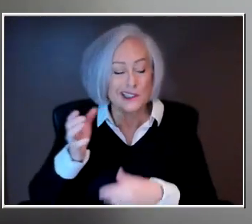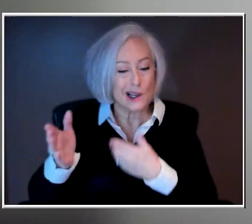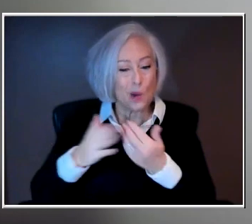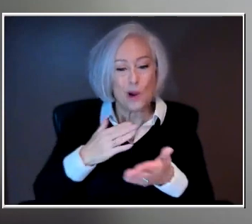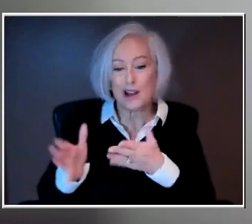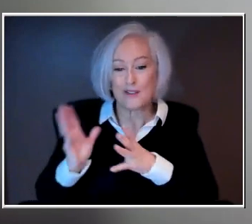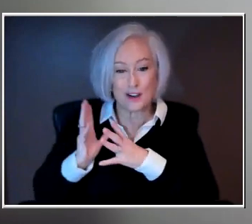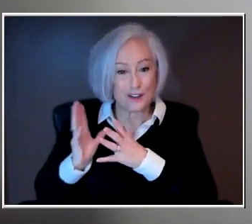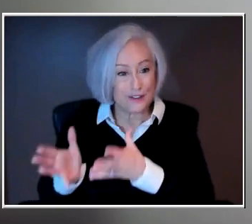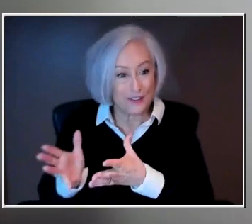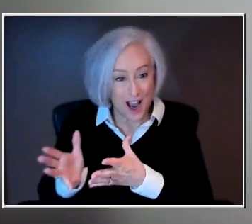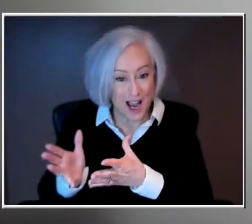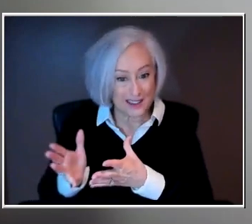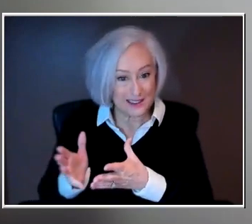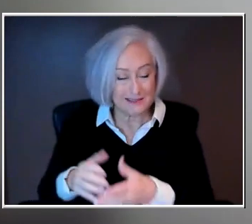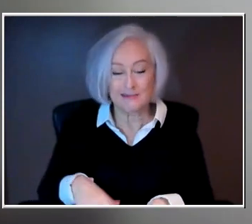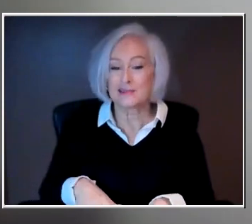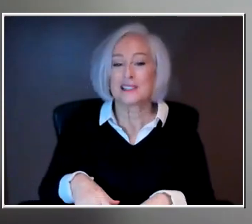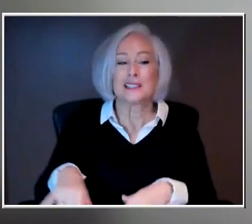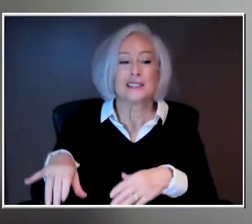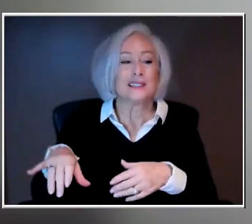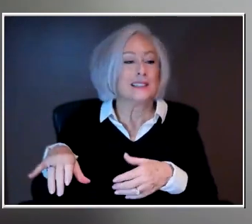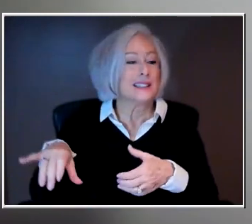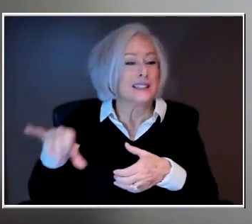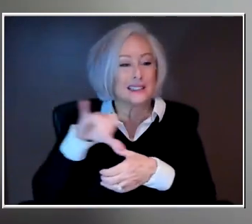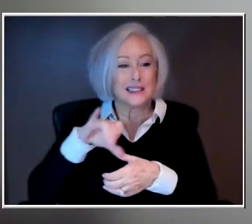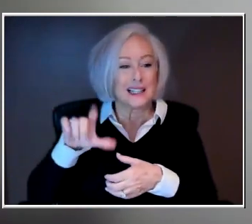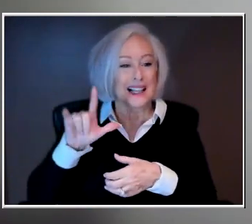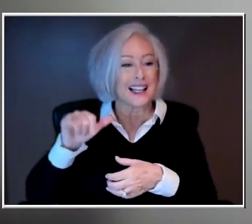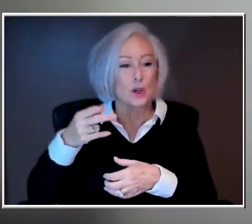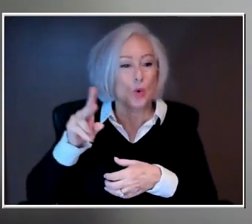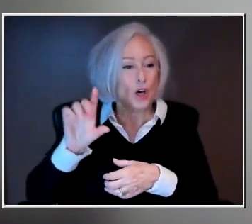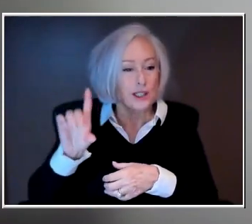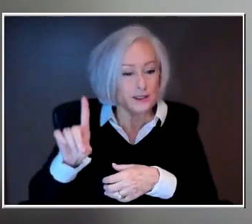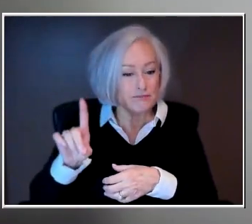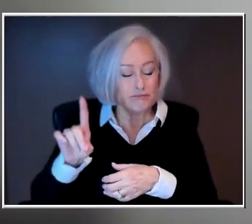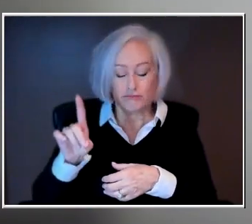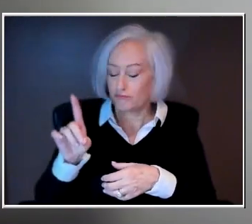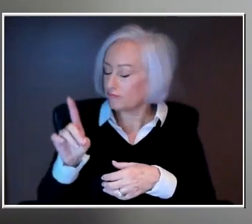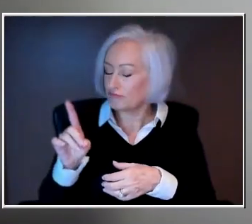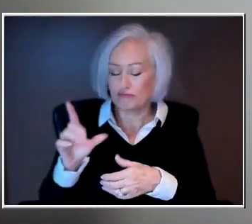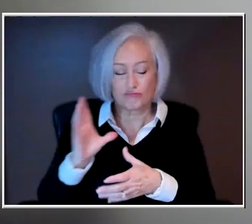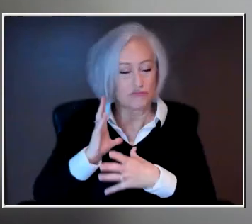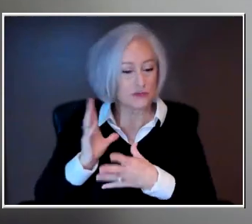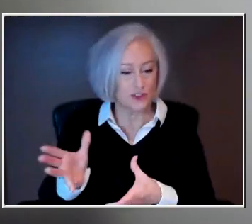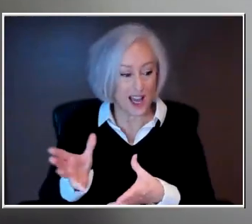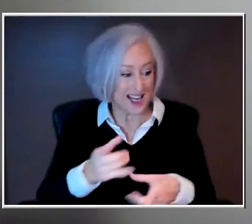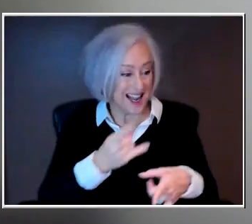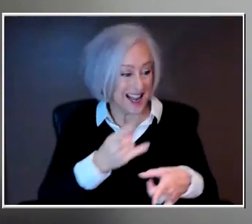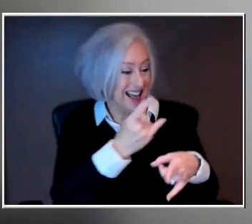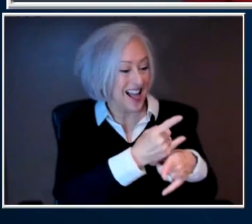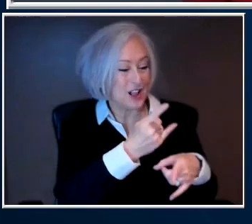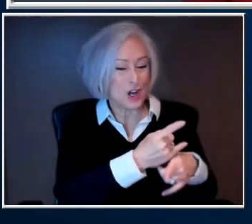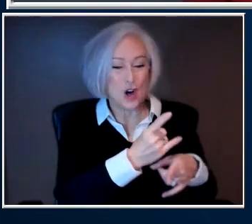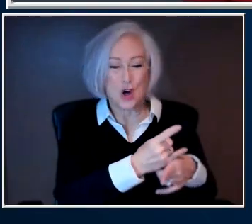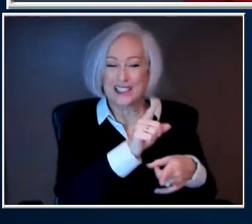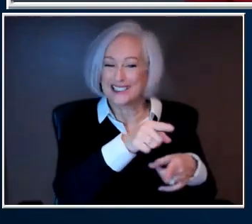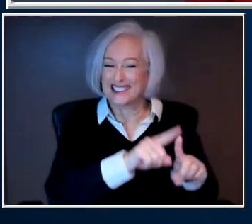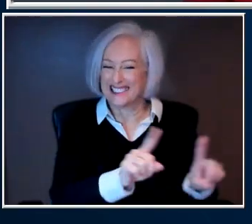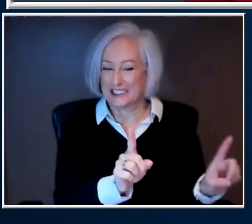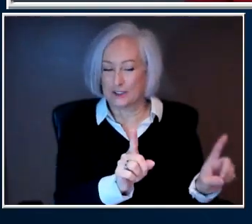and drink and stay well hydrated, and people just don't think about that until it's too late. Yeah,